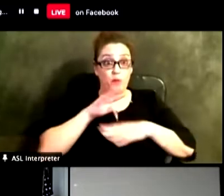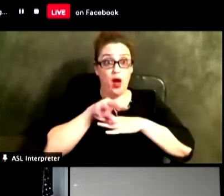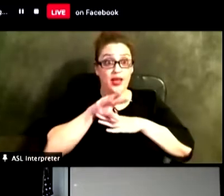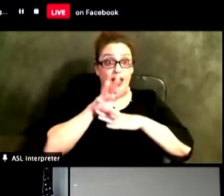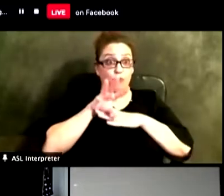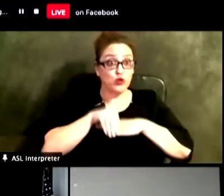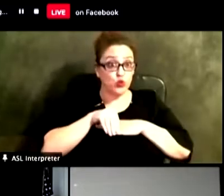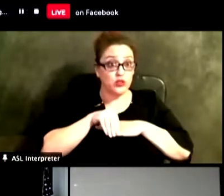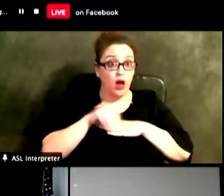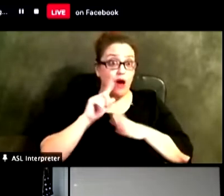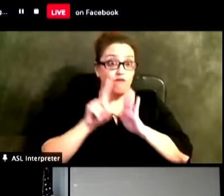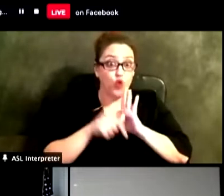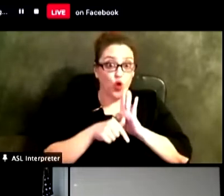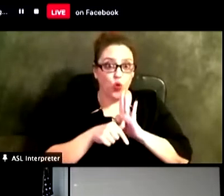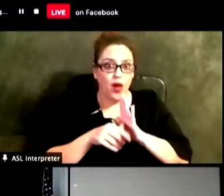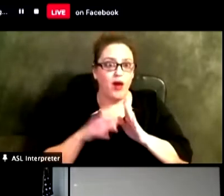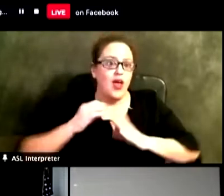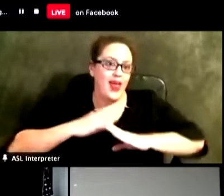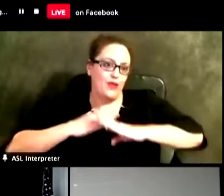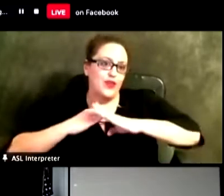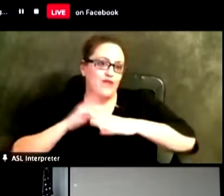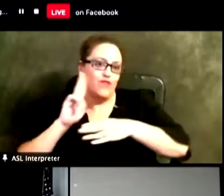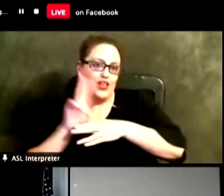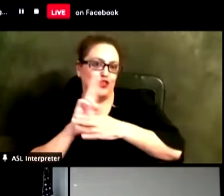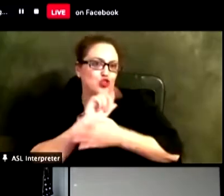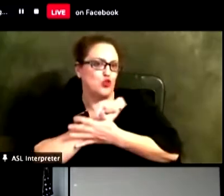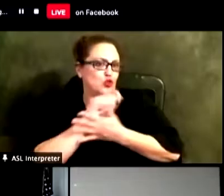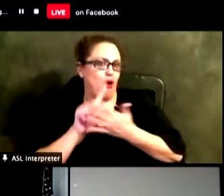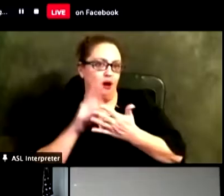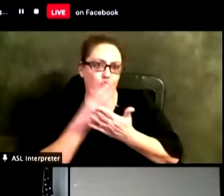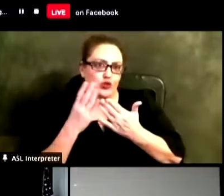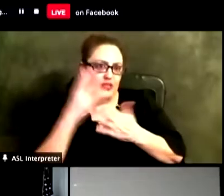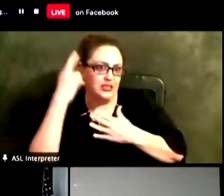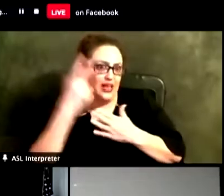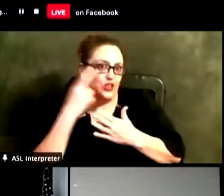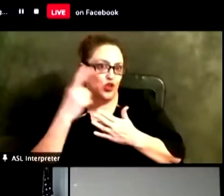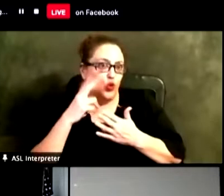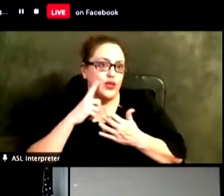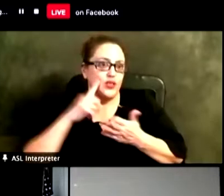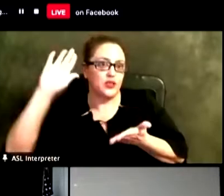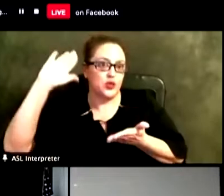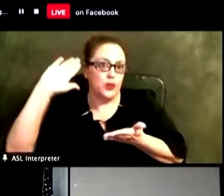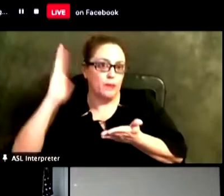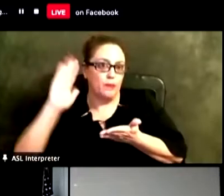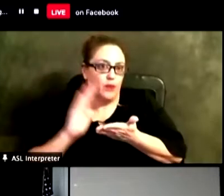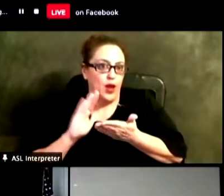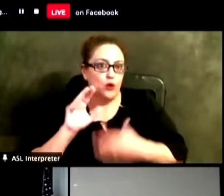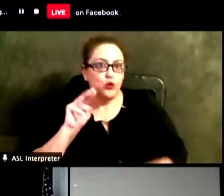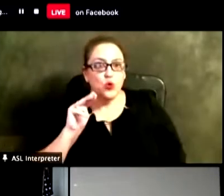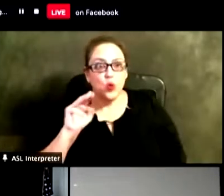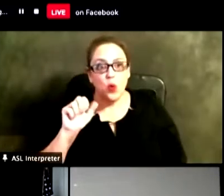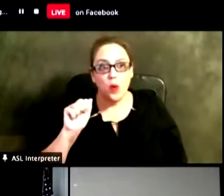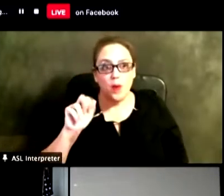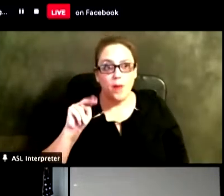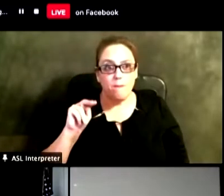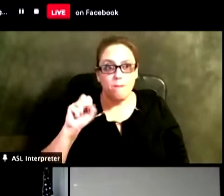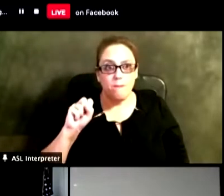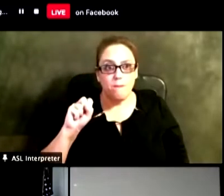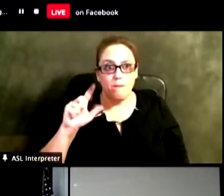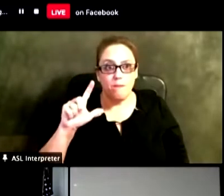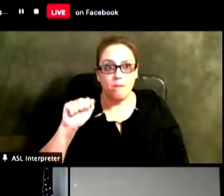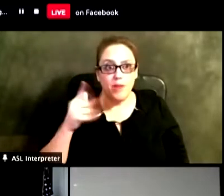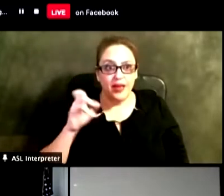of this was used by the defense as a reason to plea bargain it down to a manslaughter charge. And even the judge commented that it was